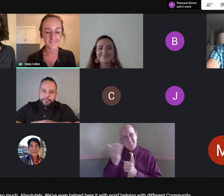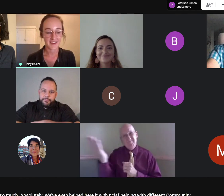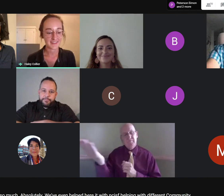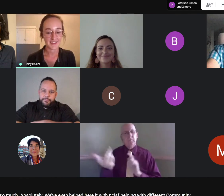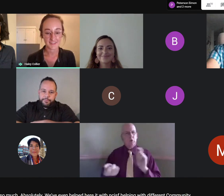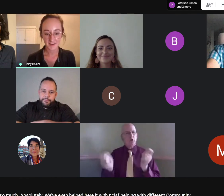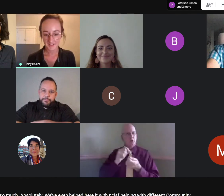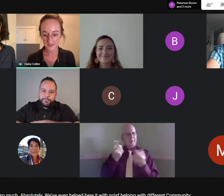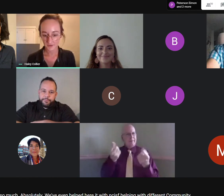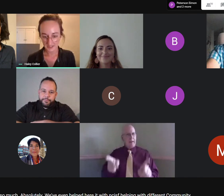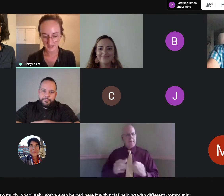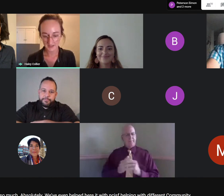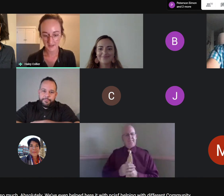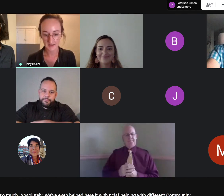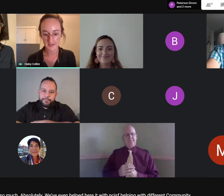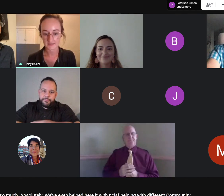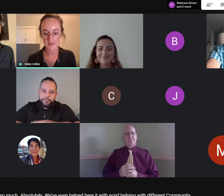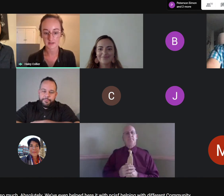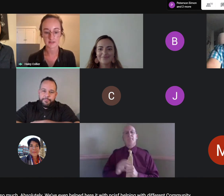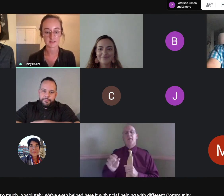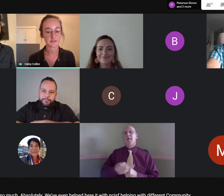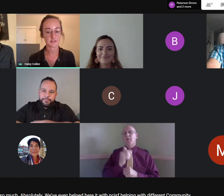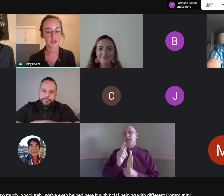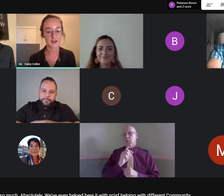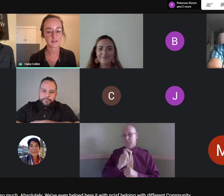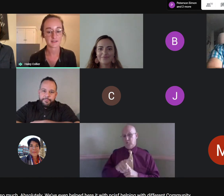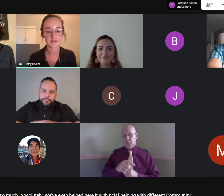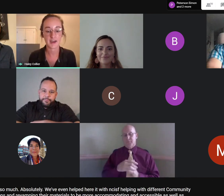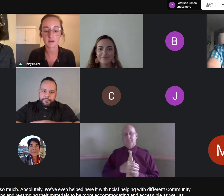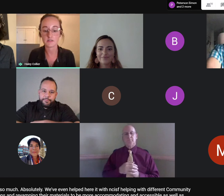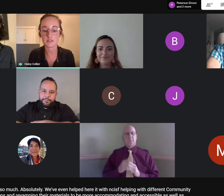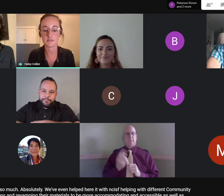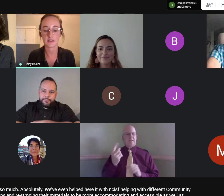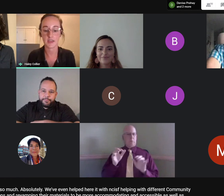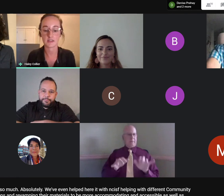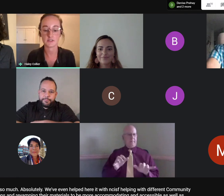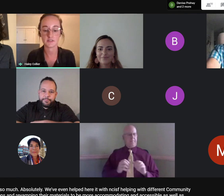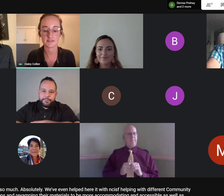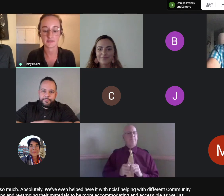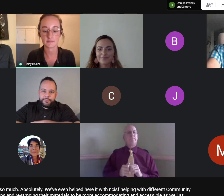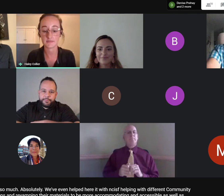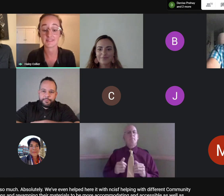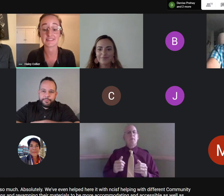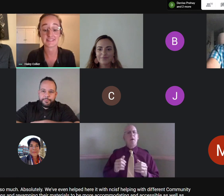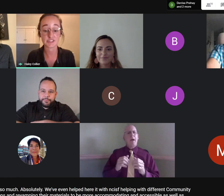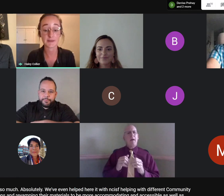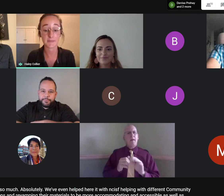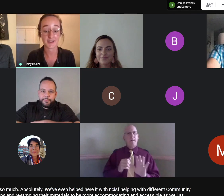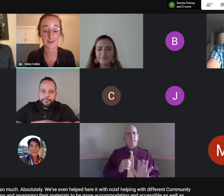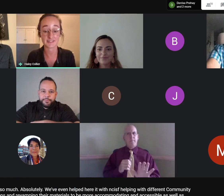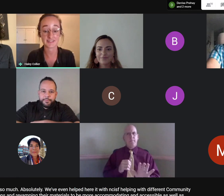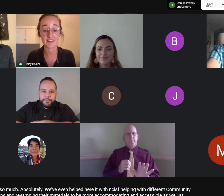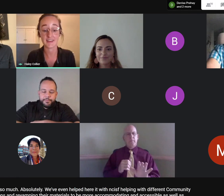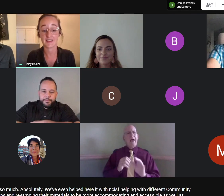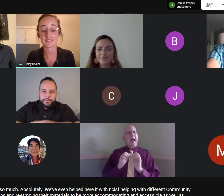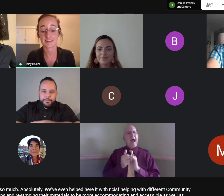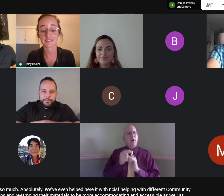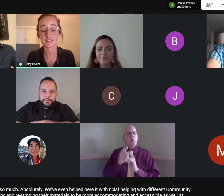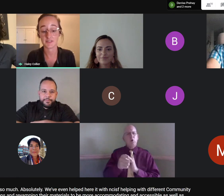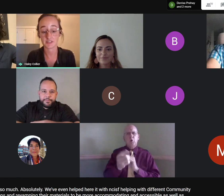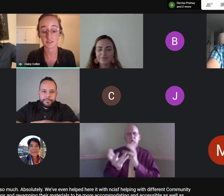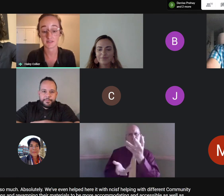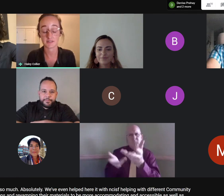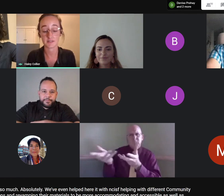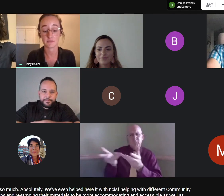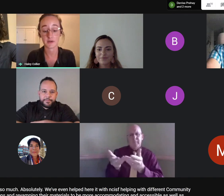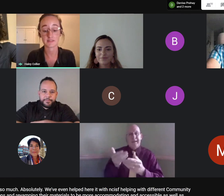I have another question that has been entered into the chat. It's, how do you engage decision makers and